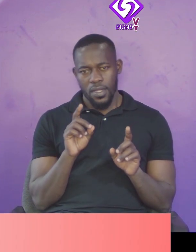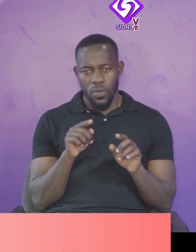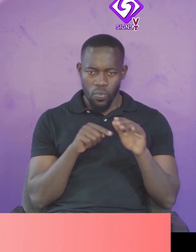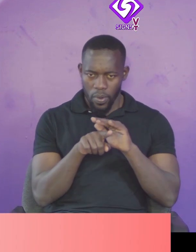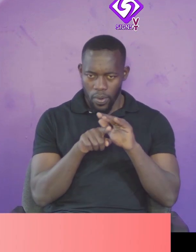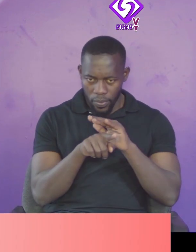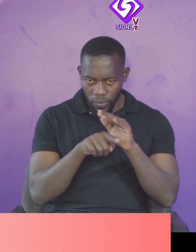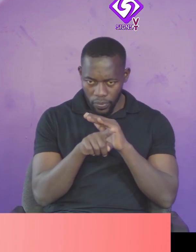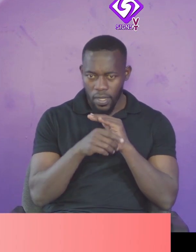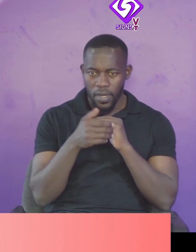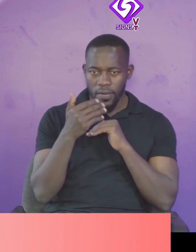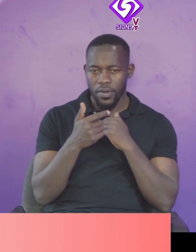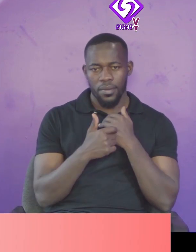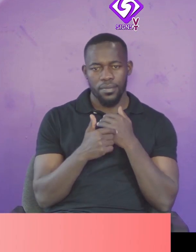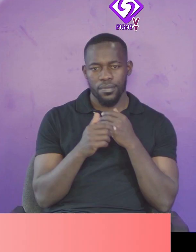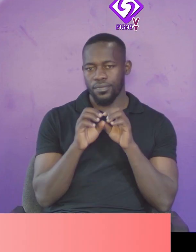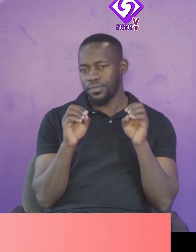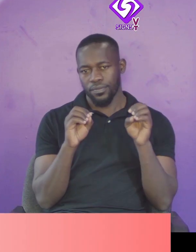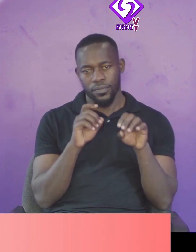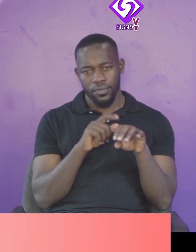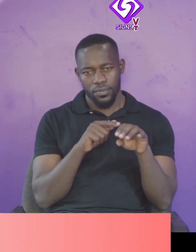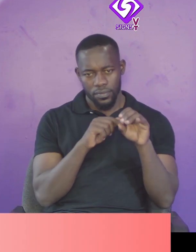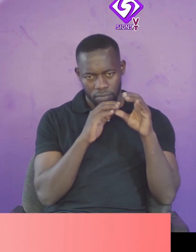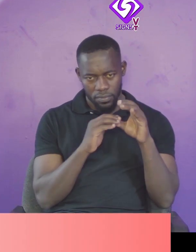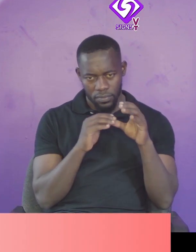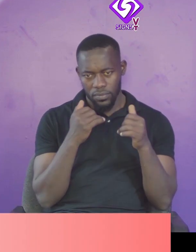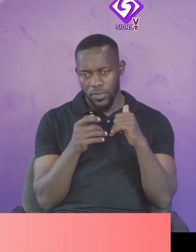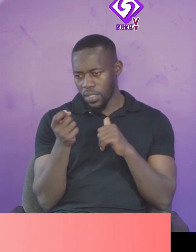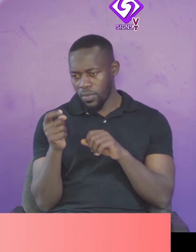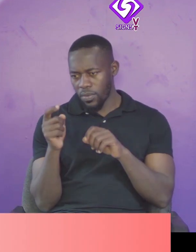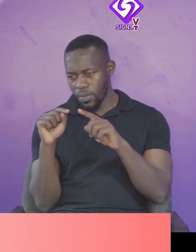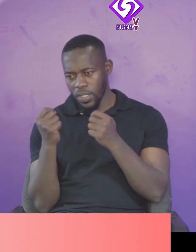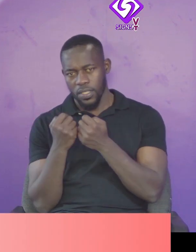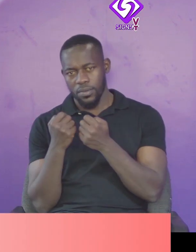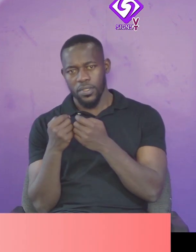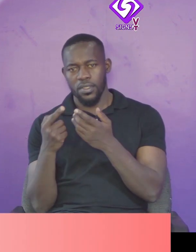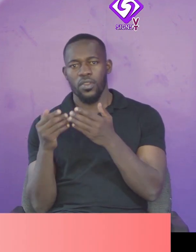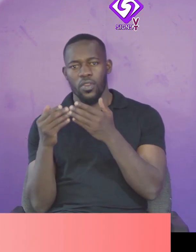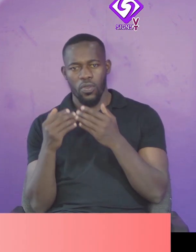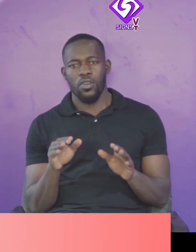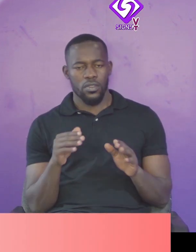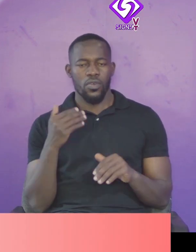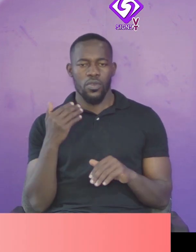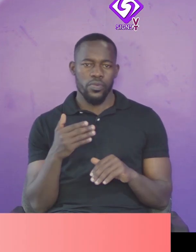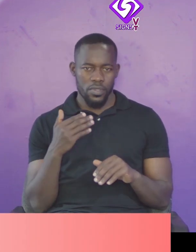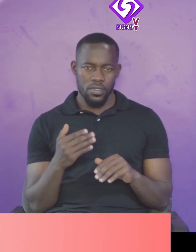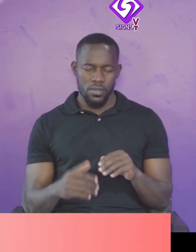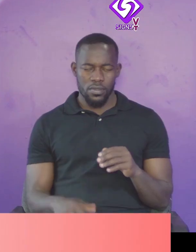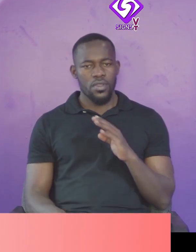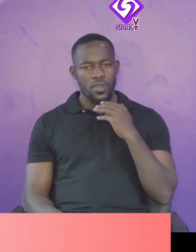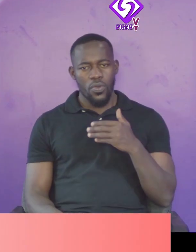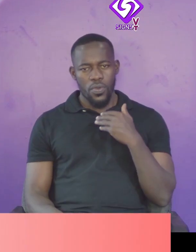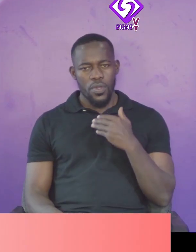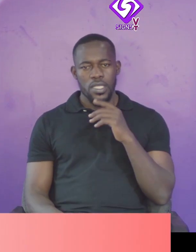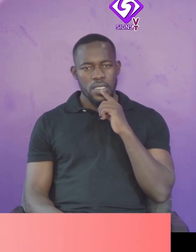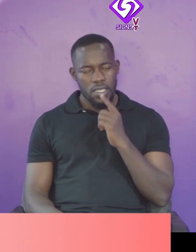started with, especially when they are playing small teams. And they underrate them. They say, this team, we are going to beat them. So they are sure